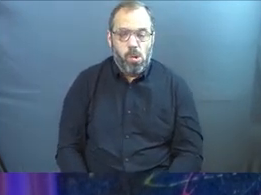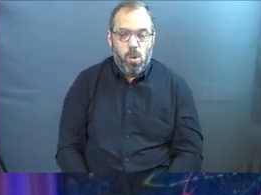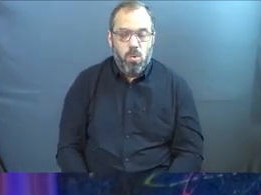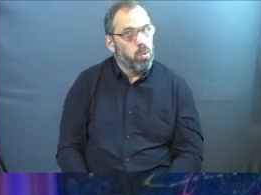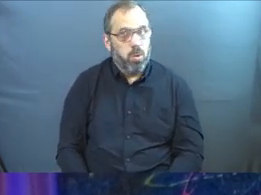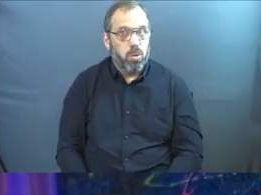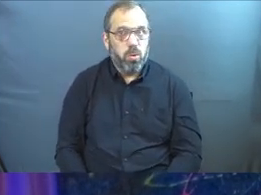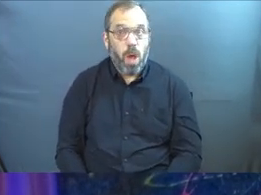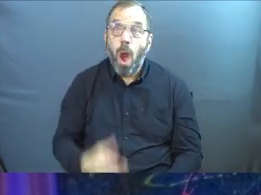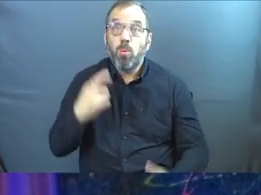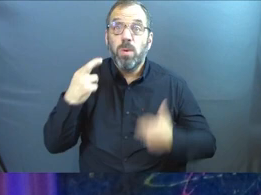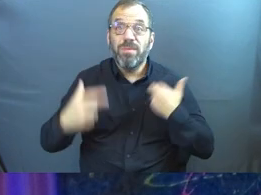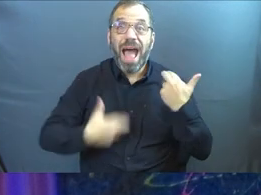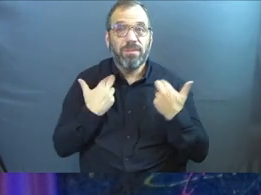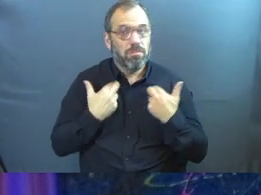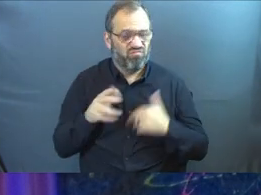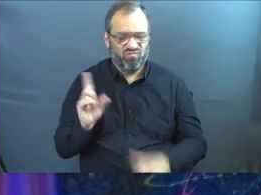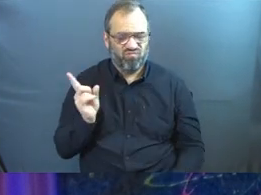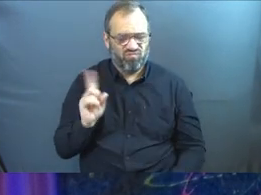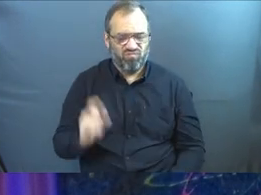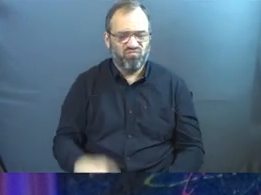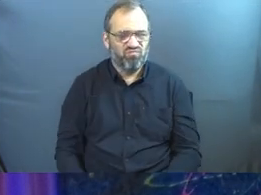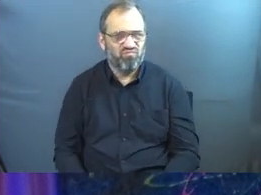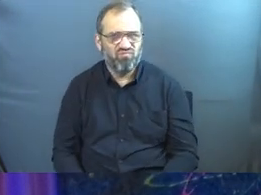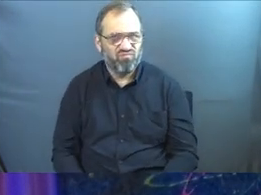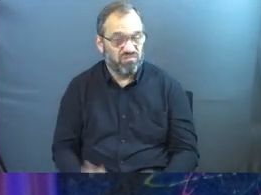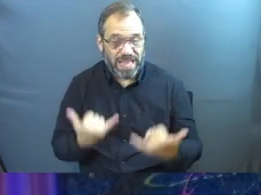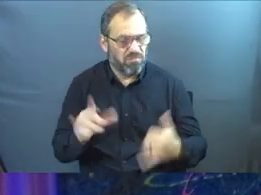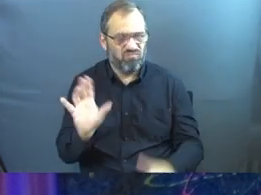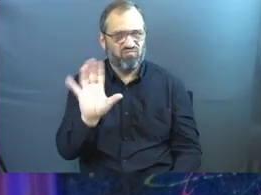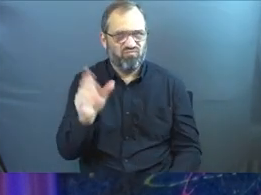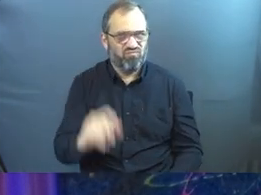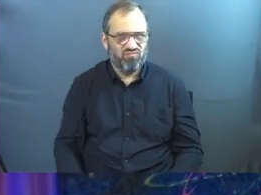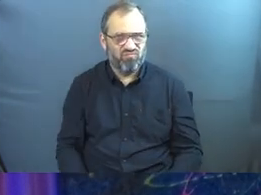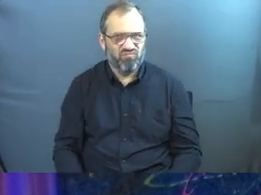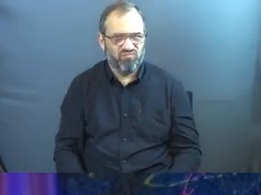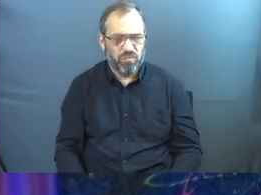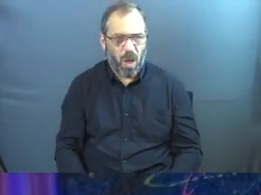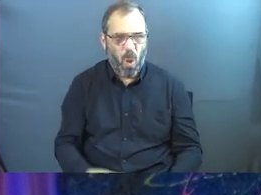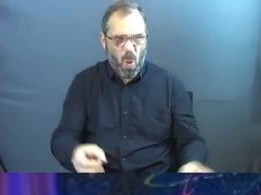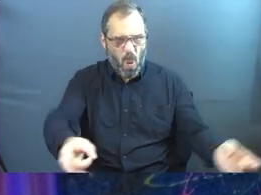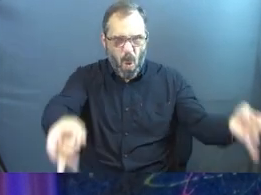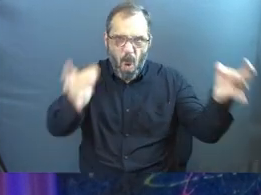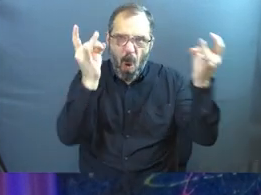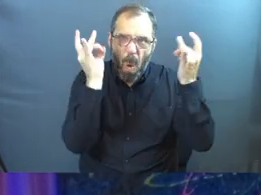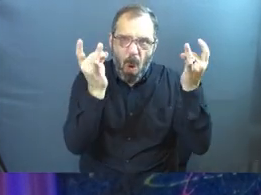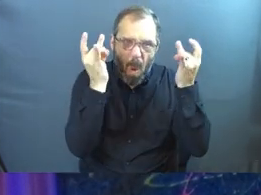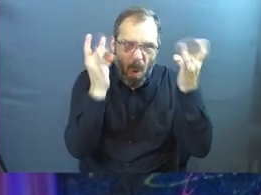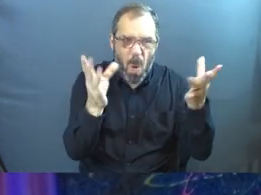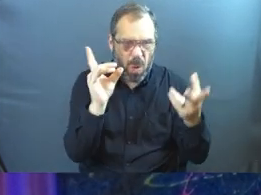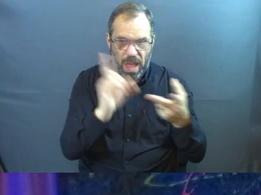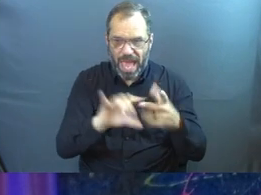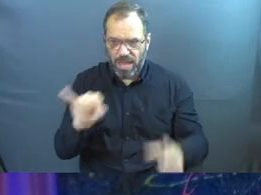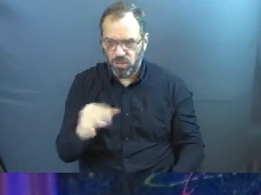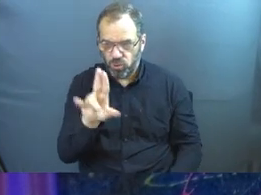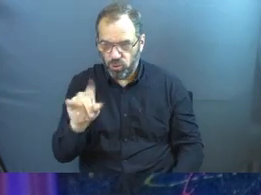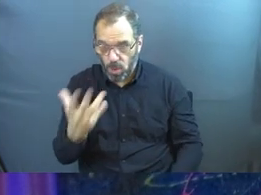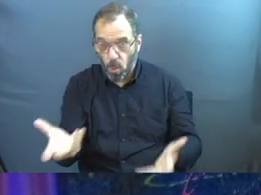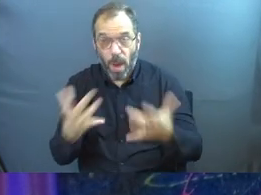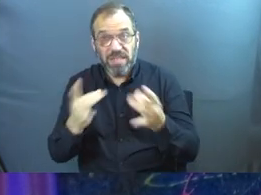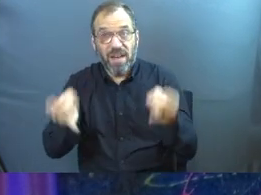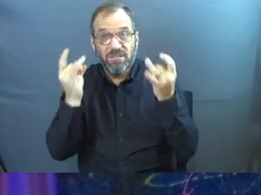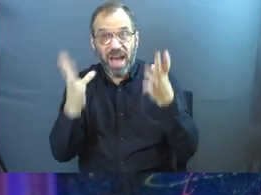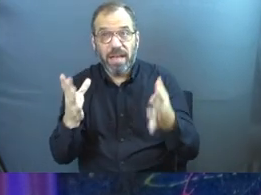God says, I'm not going to do revival this time, Habakkuk. He says, there's so much violence, and Judah wants